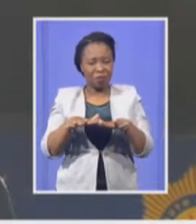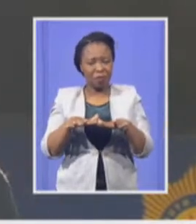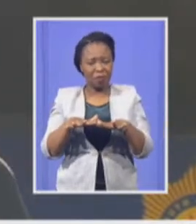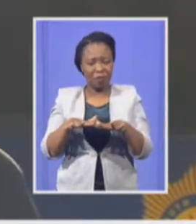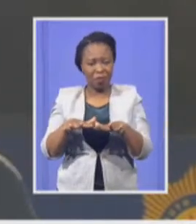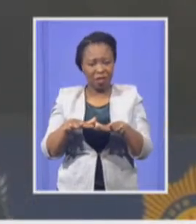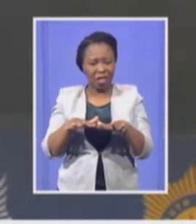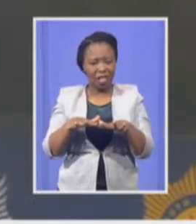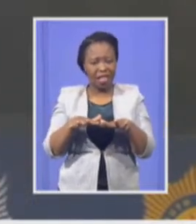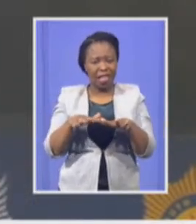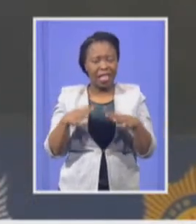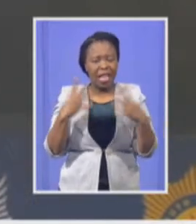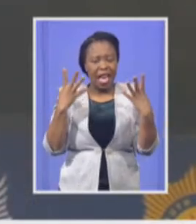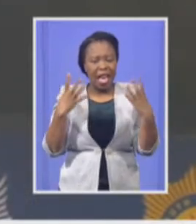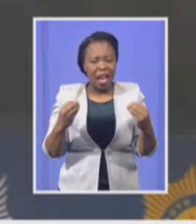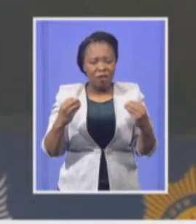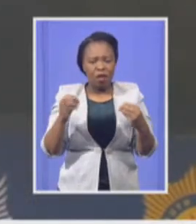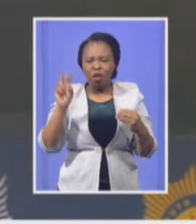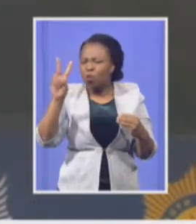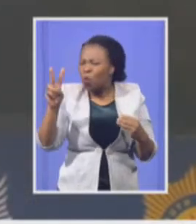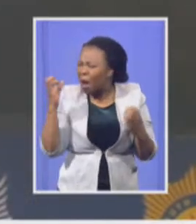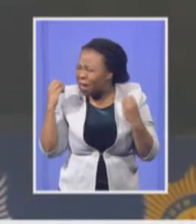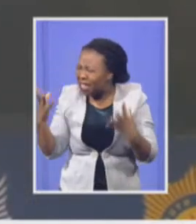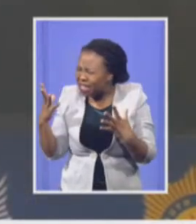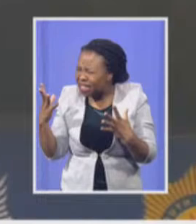kunama joint awu 200 and bani